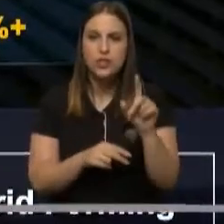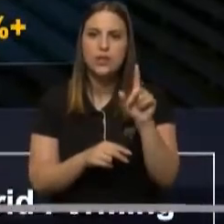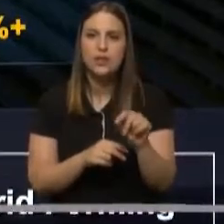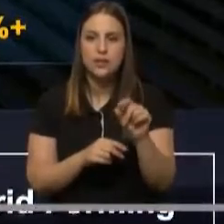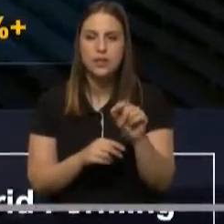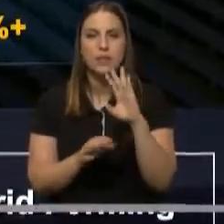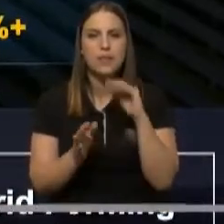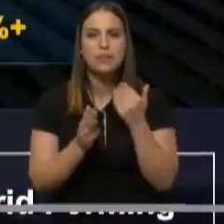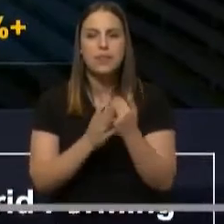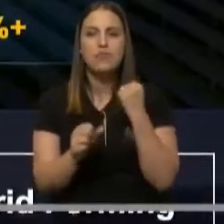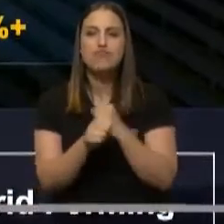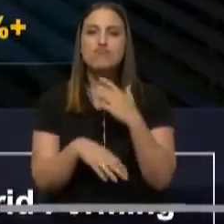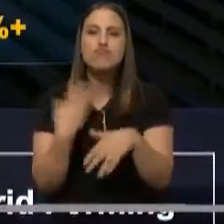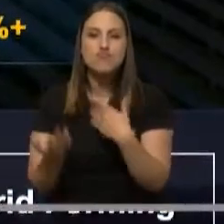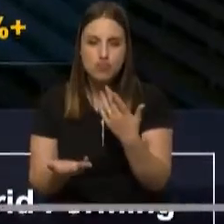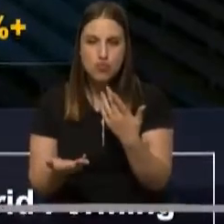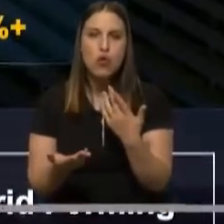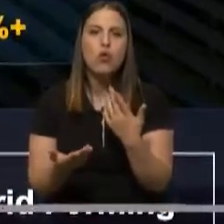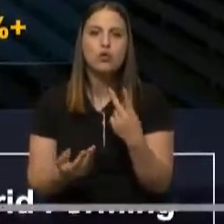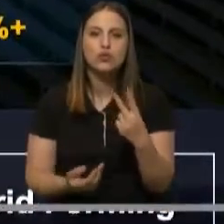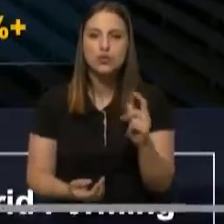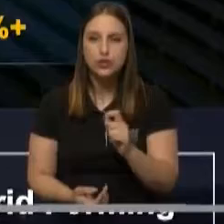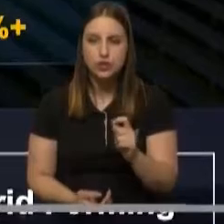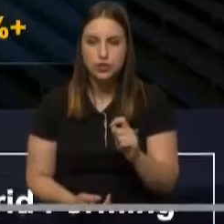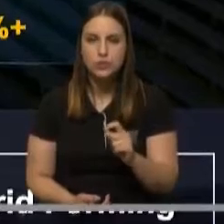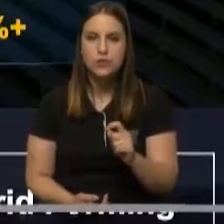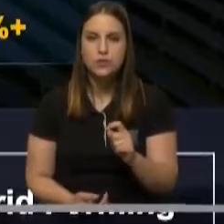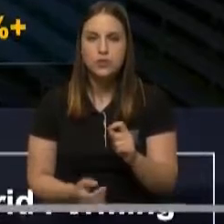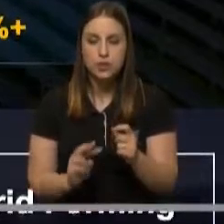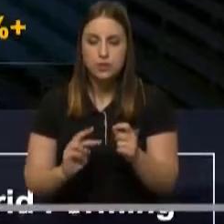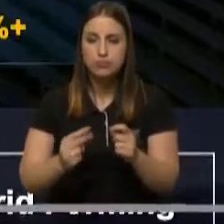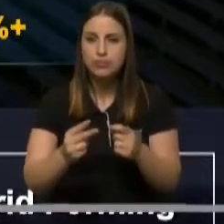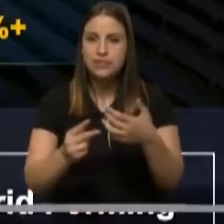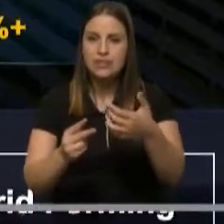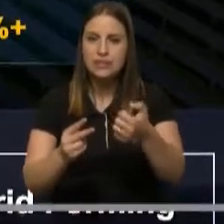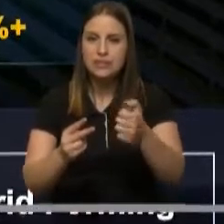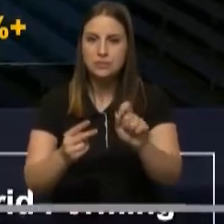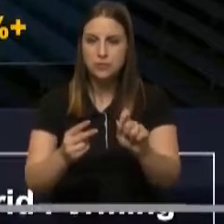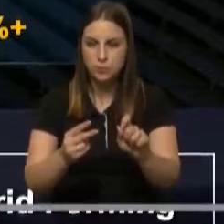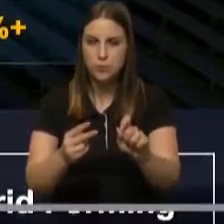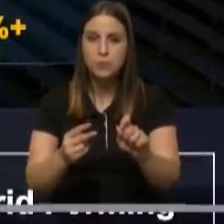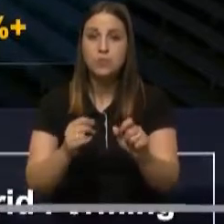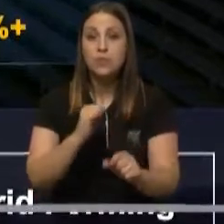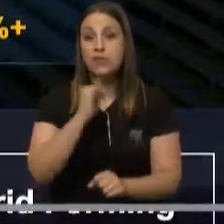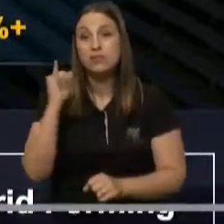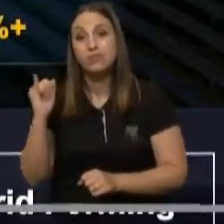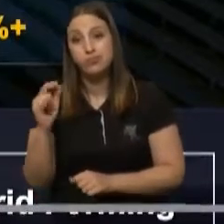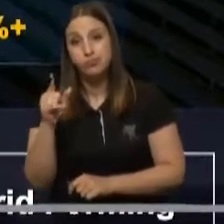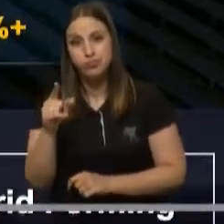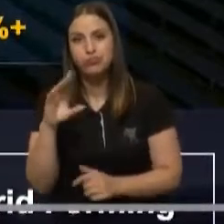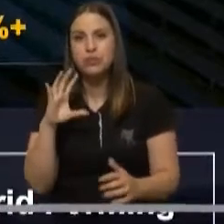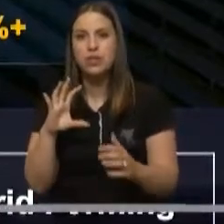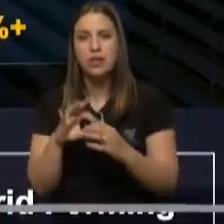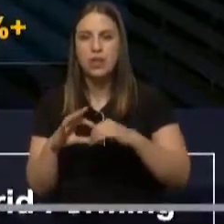the operating inspection time from 2 months to 15 minutes. And the other one is currently the